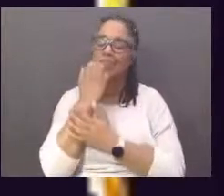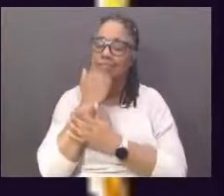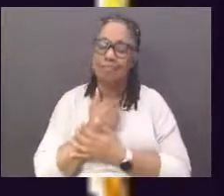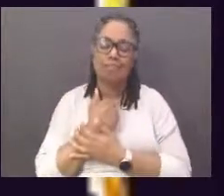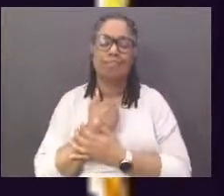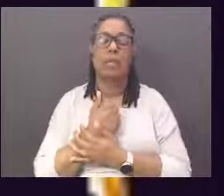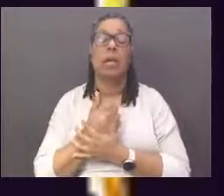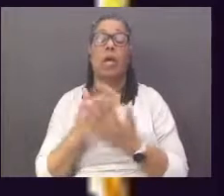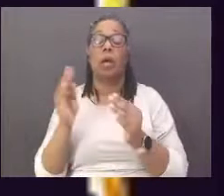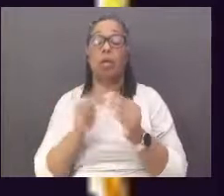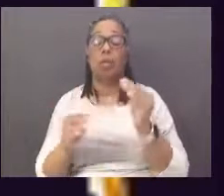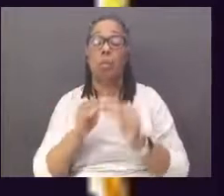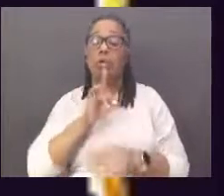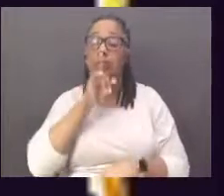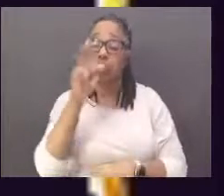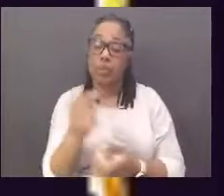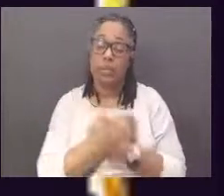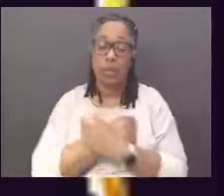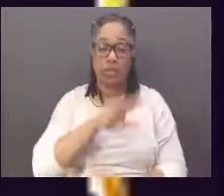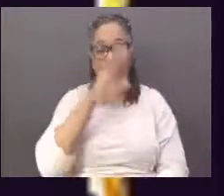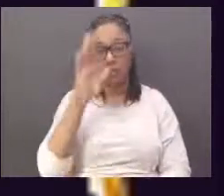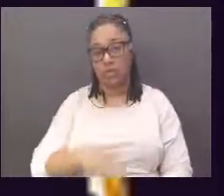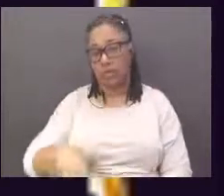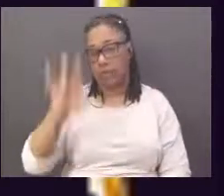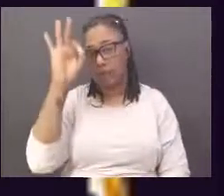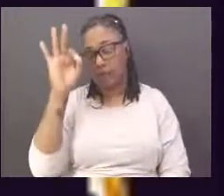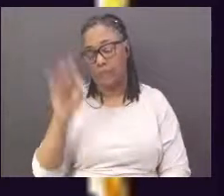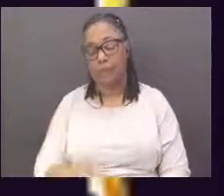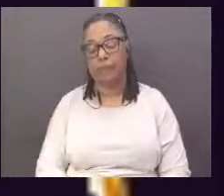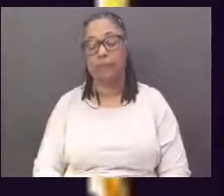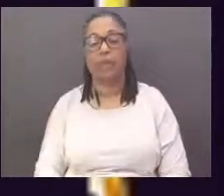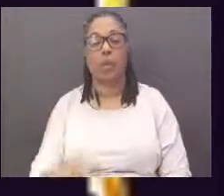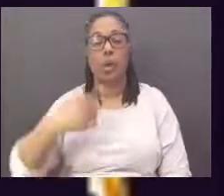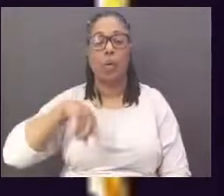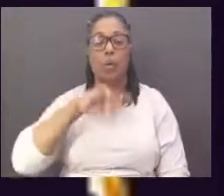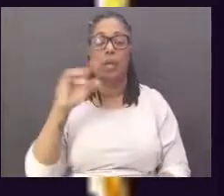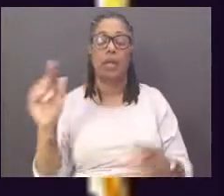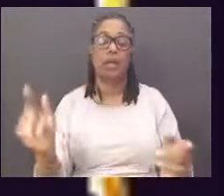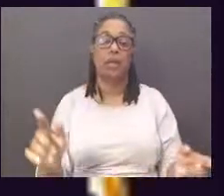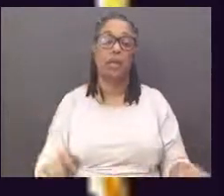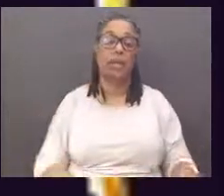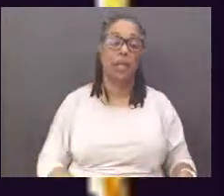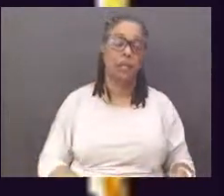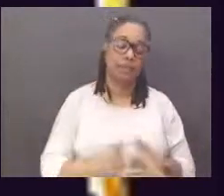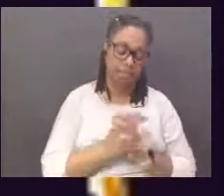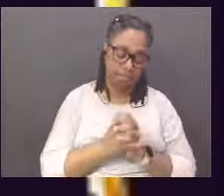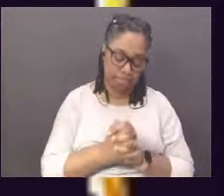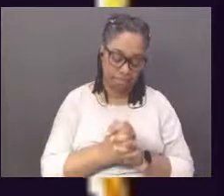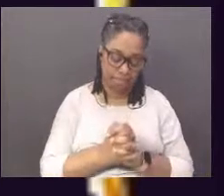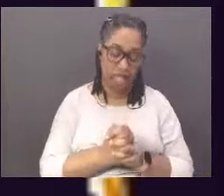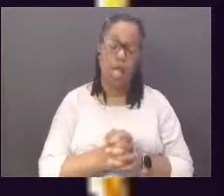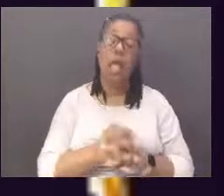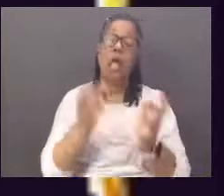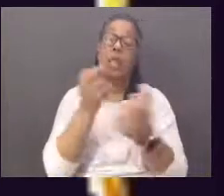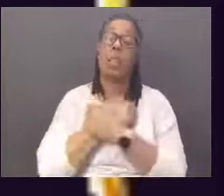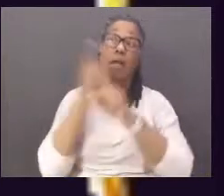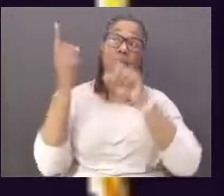never find. So that we might live, love came and died